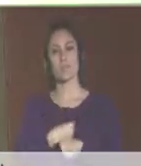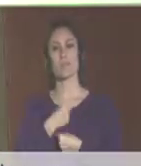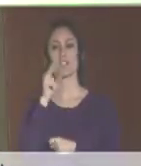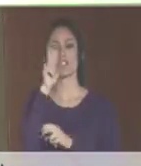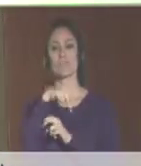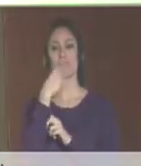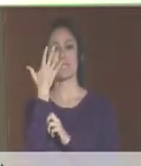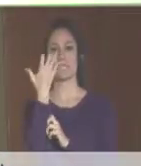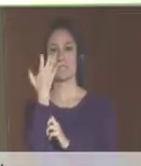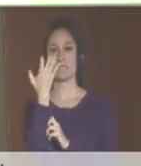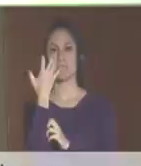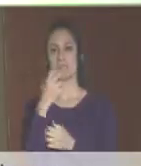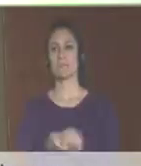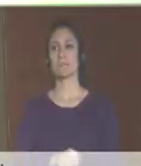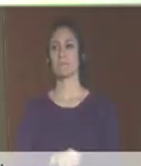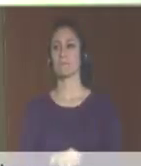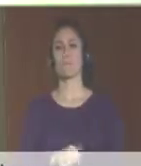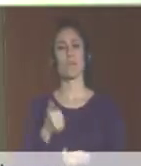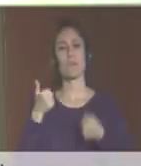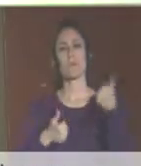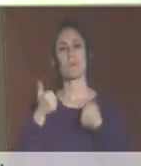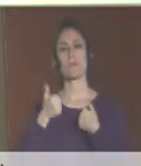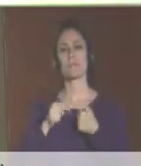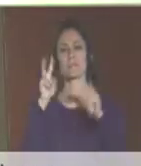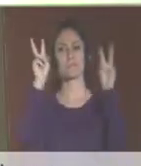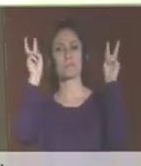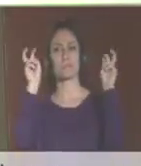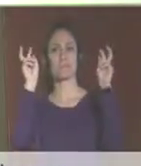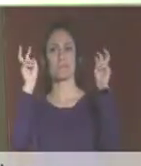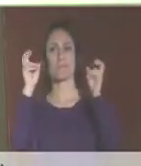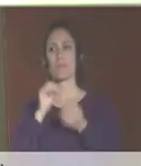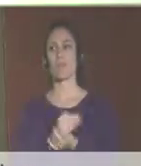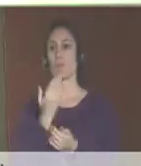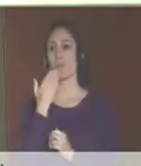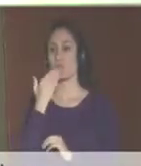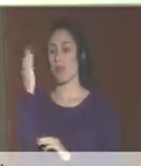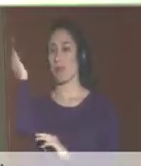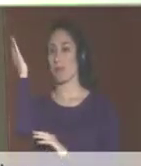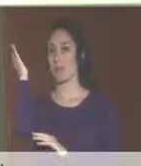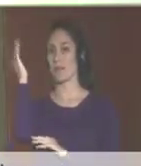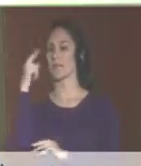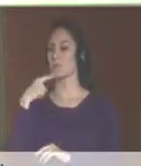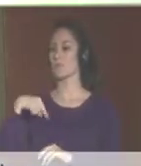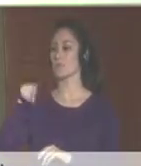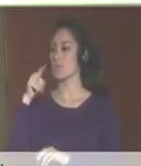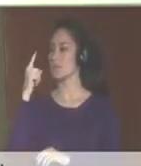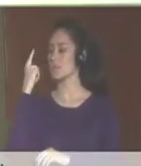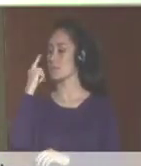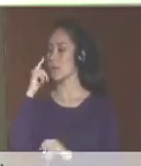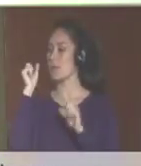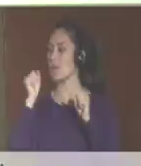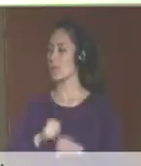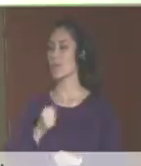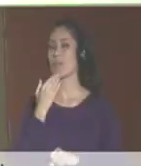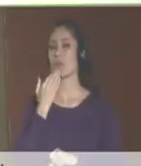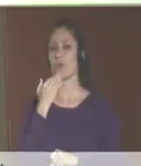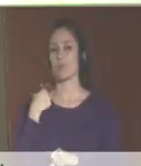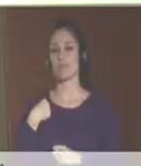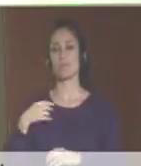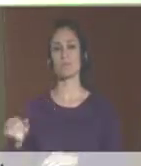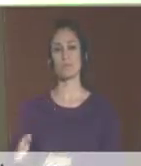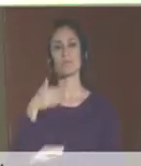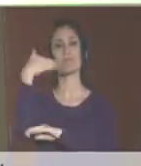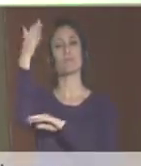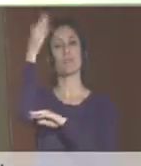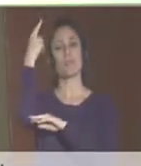would introduce in the post-2015 framework of action? What is the single issue that